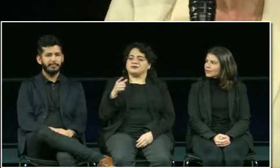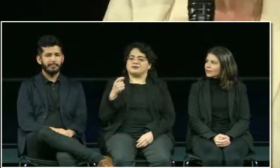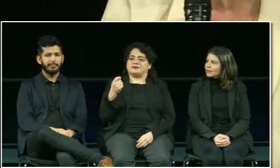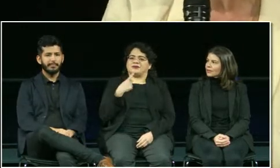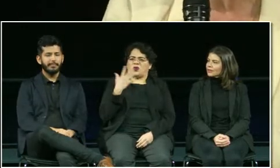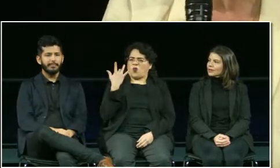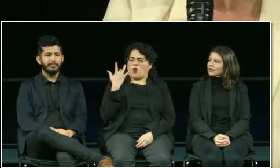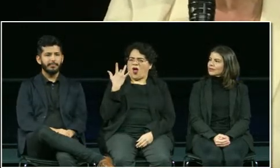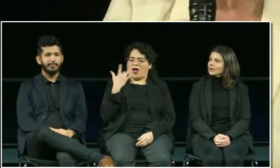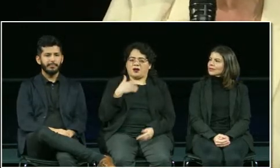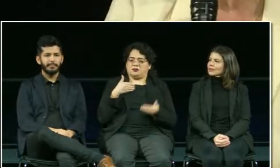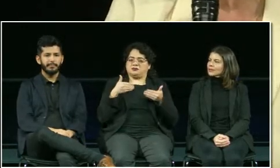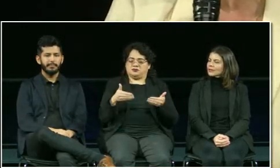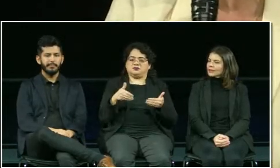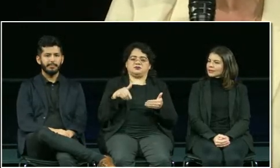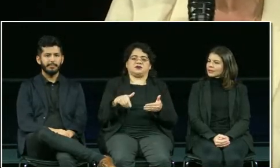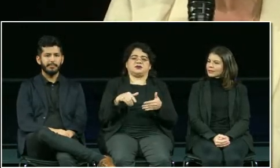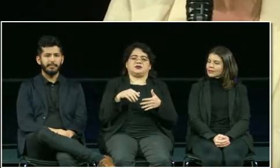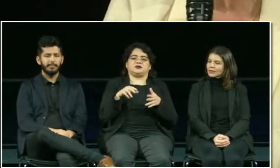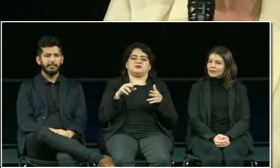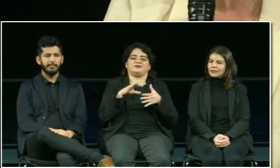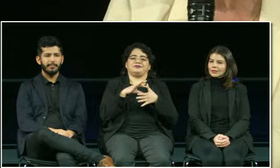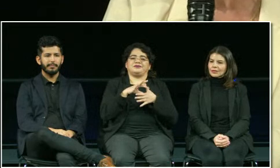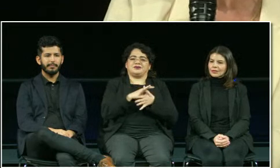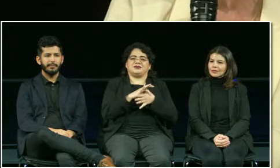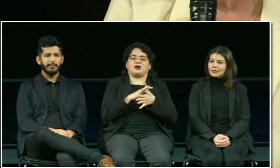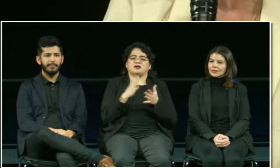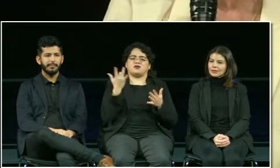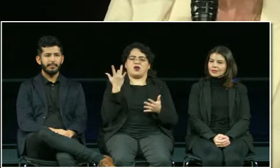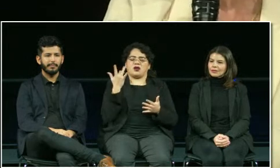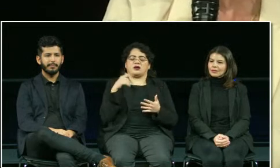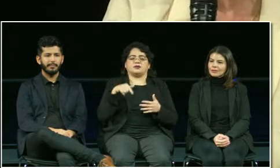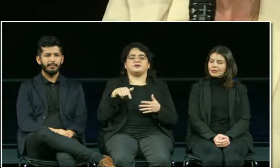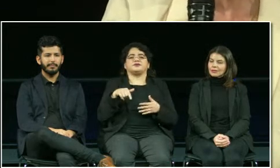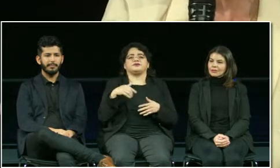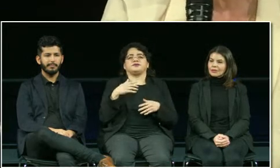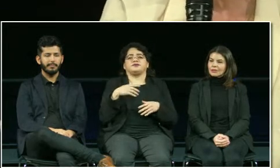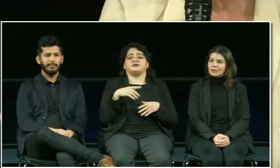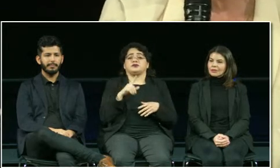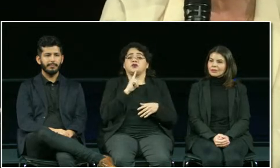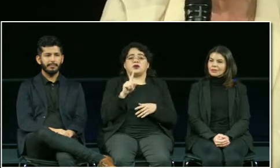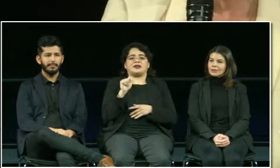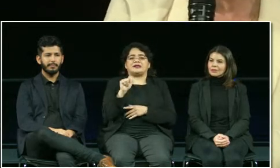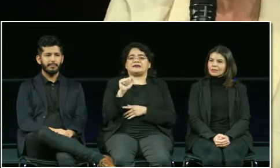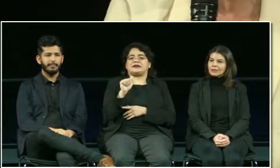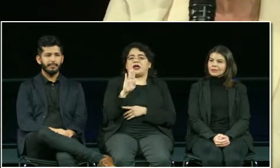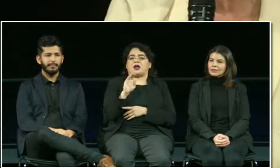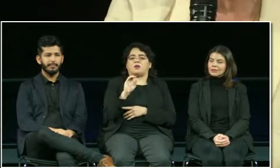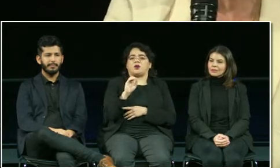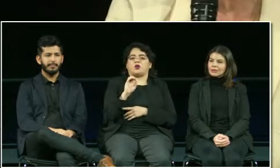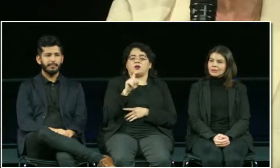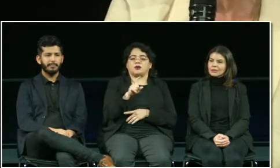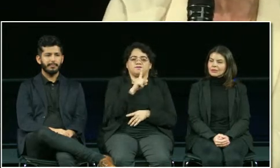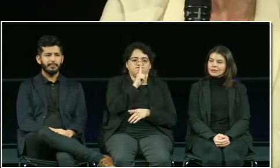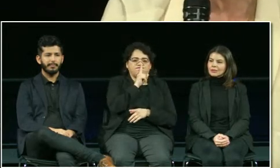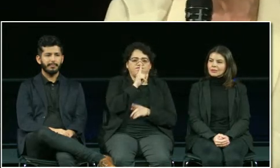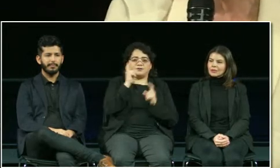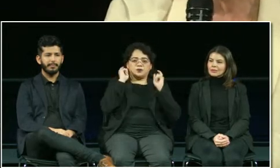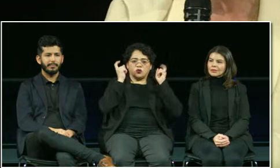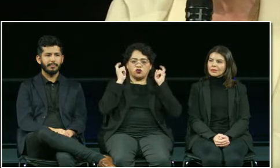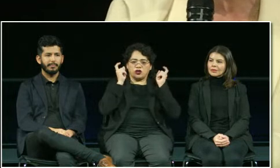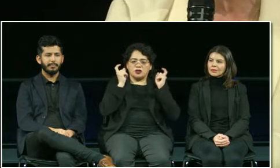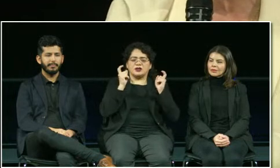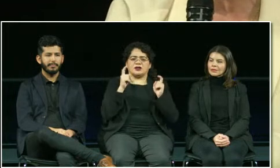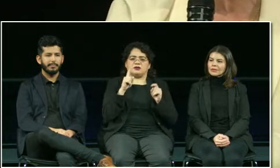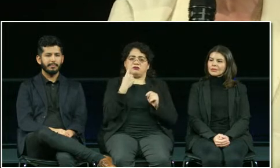do a film about this, and I think this subject matter, incest, is it's a taboo, not just in Greenland, and the problem is not